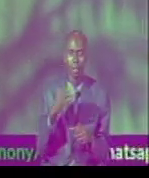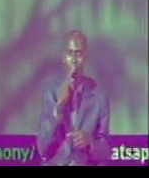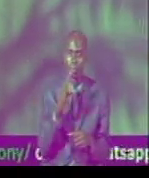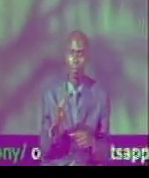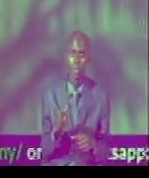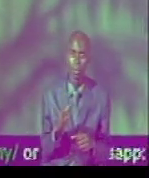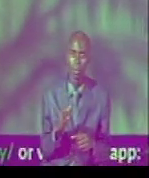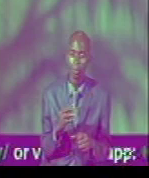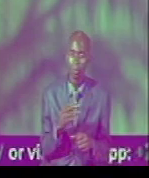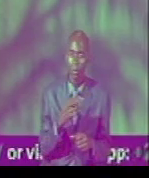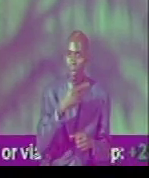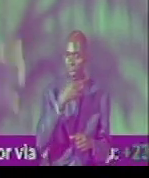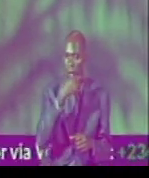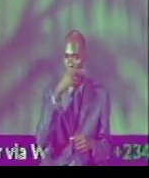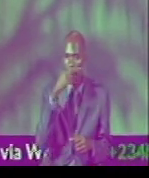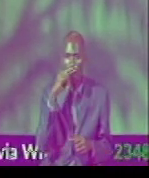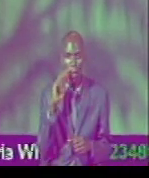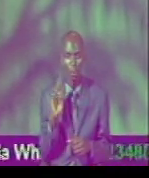robbed,